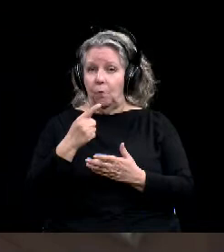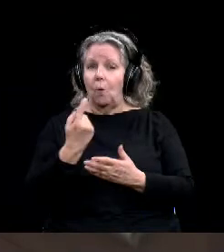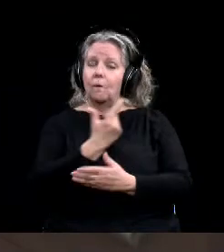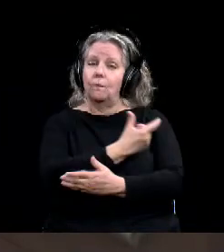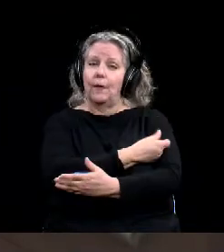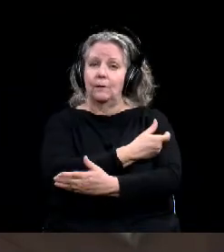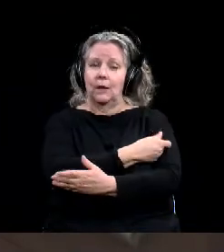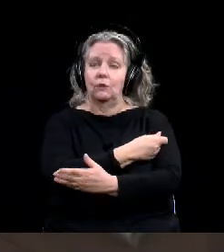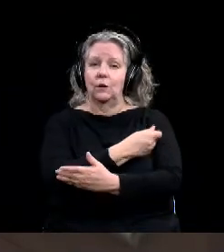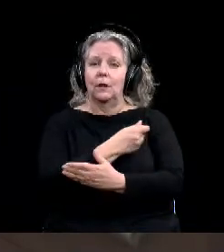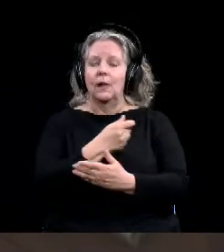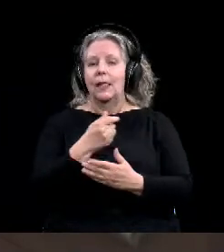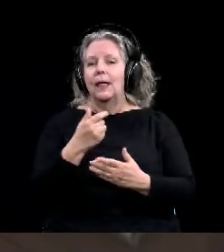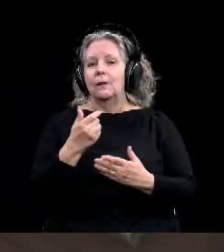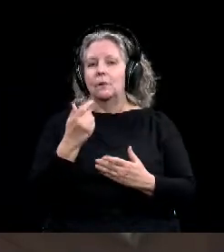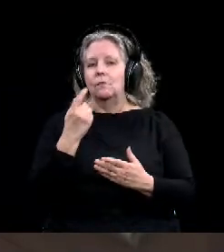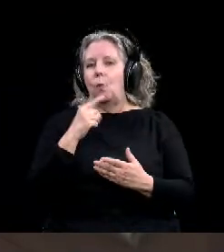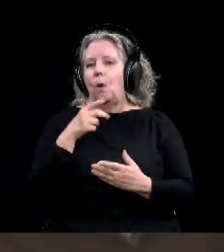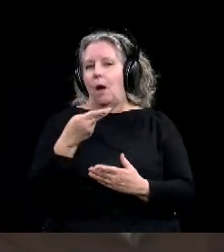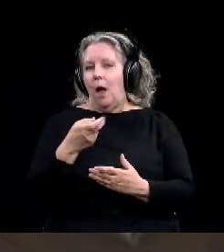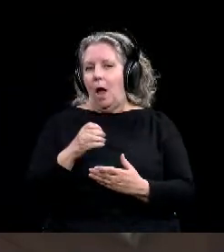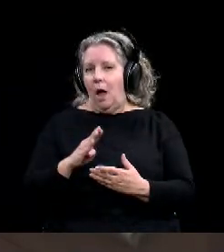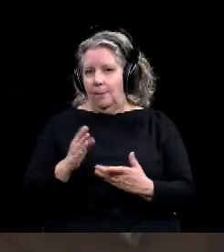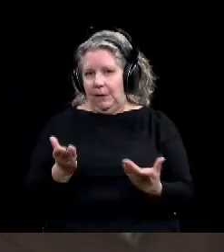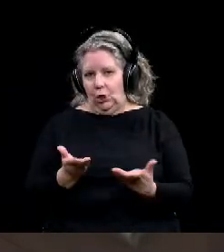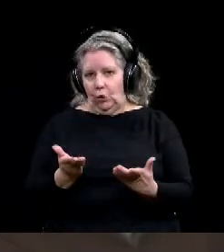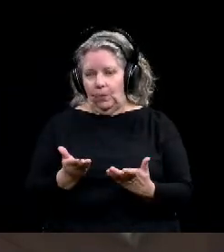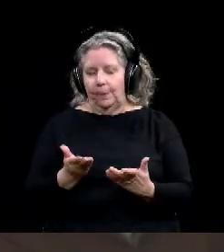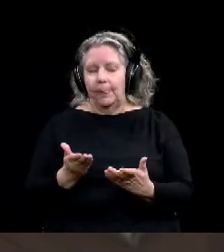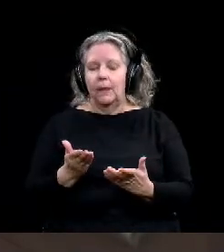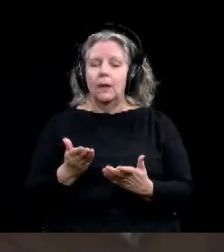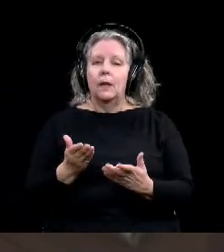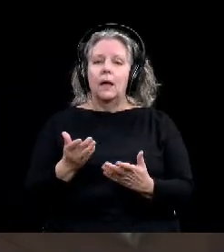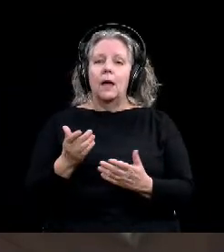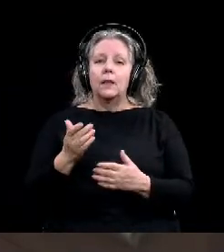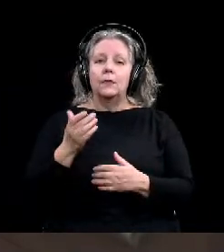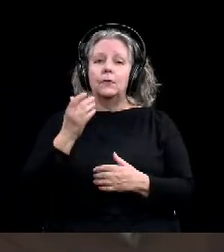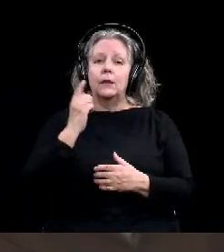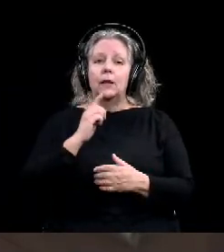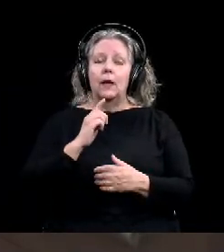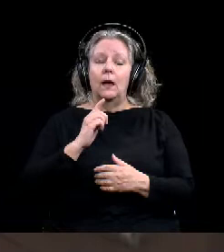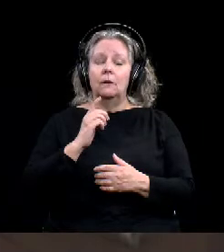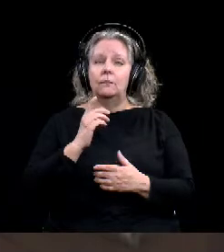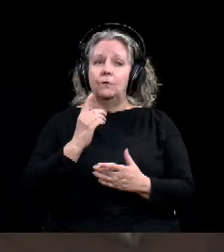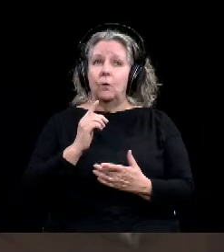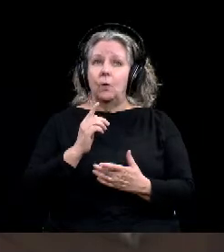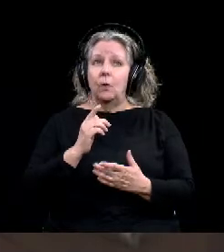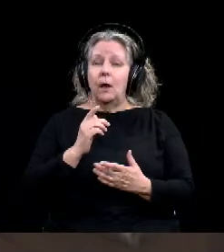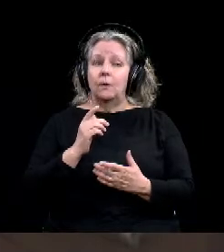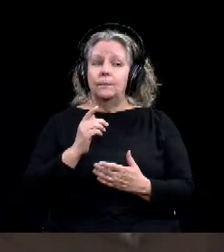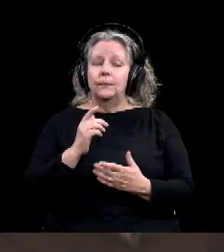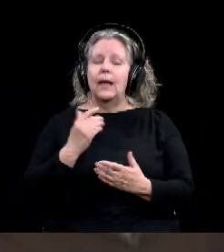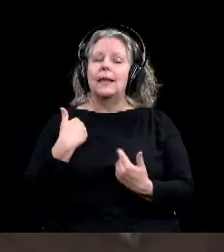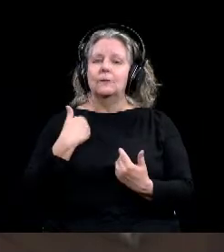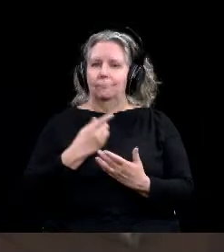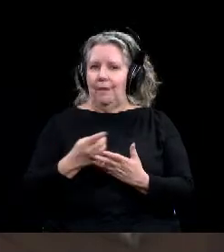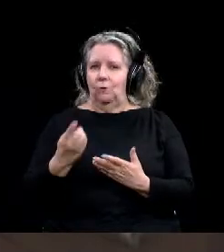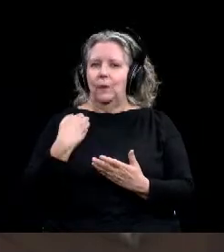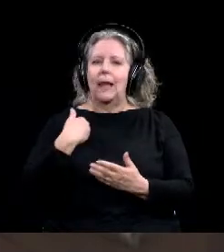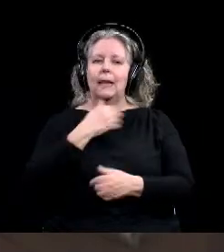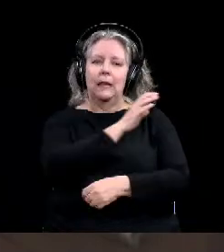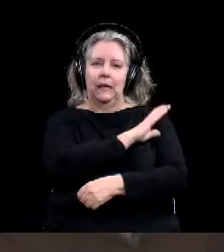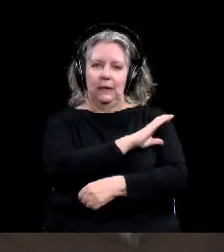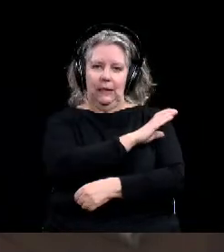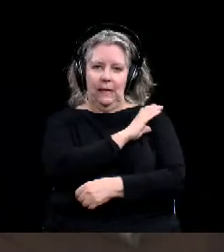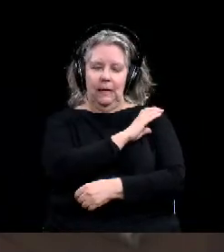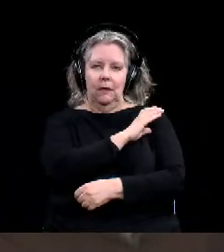Health District's clinic has held last week. The clinic last week ran very smoothly and had just over